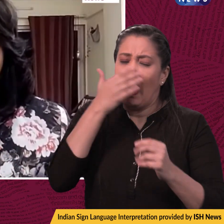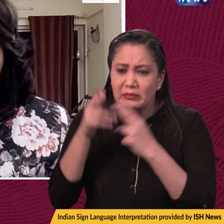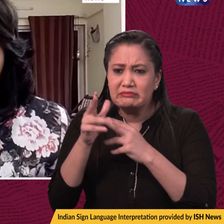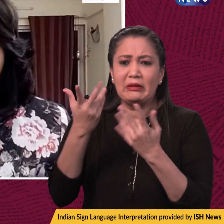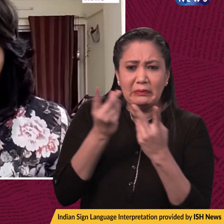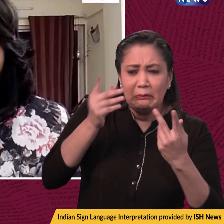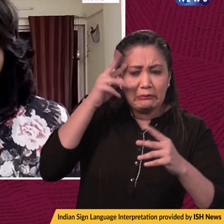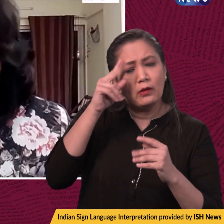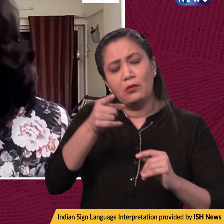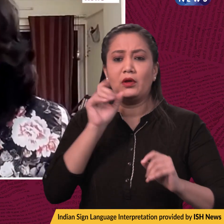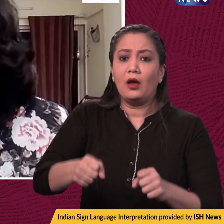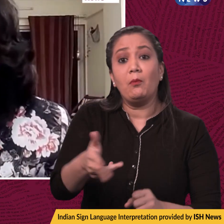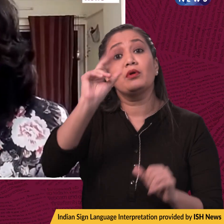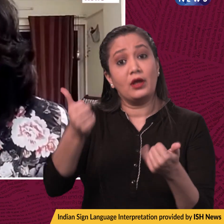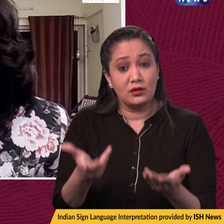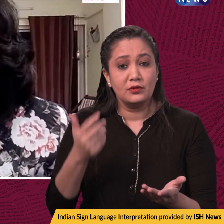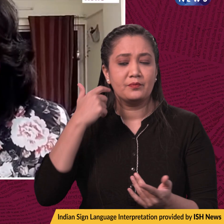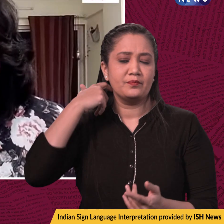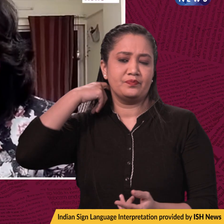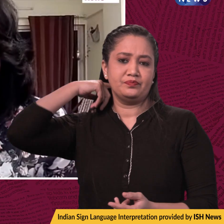in contravention of the law.